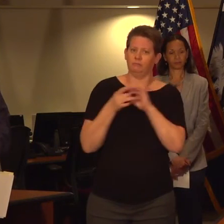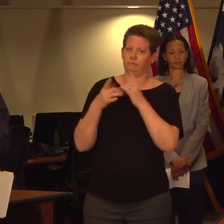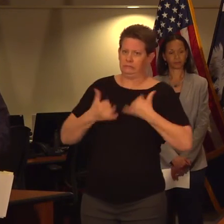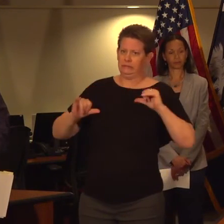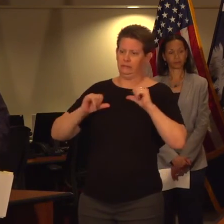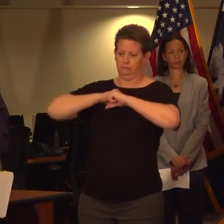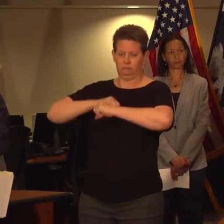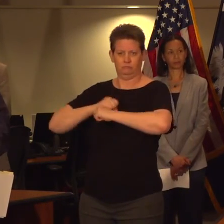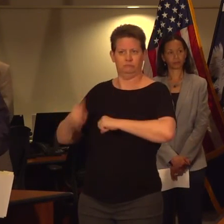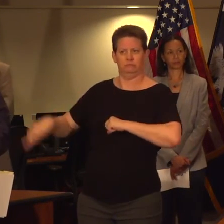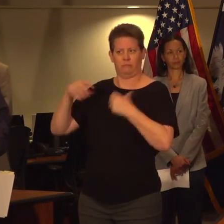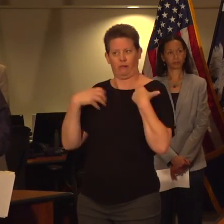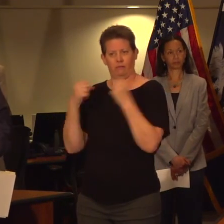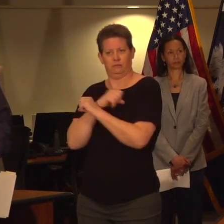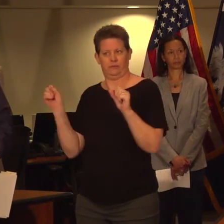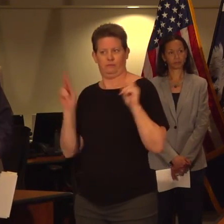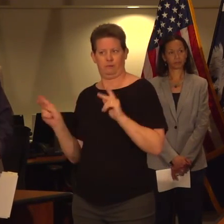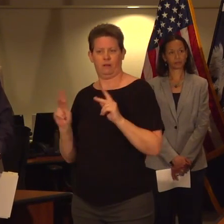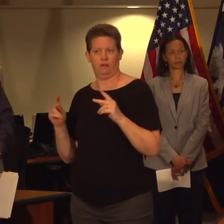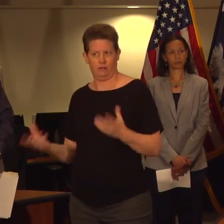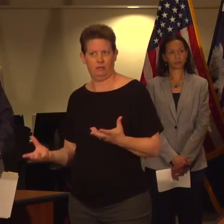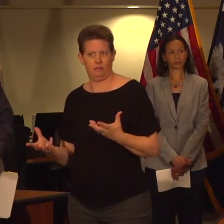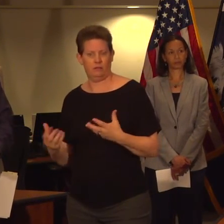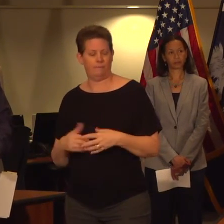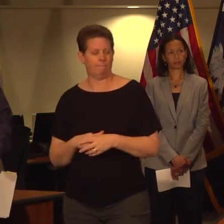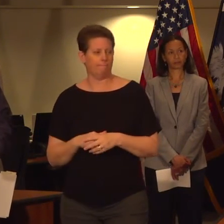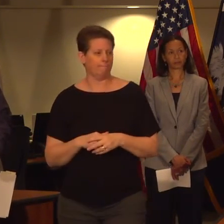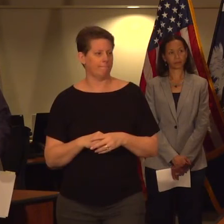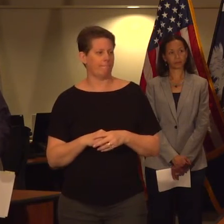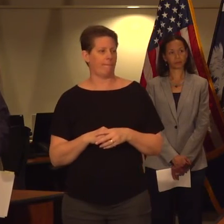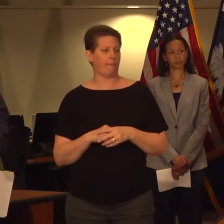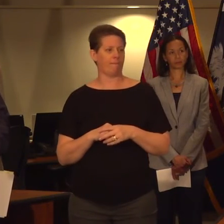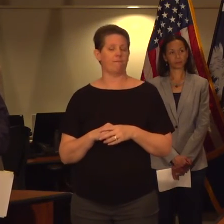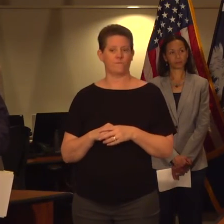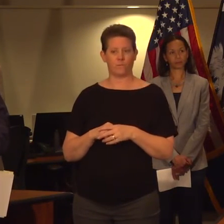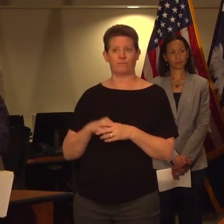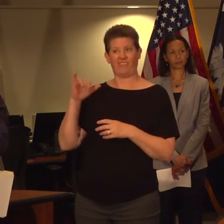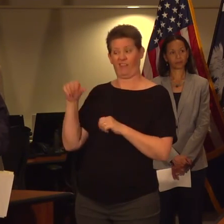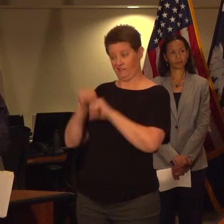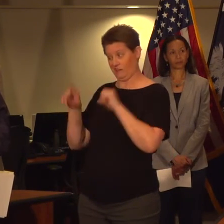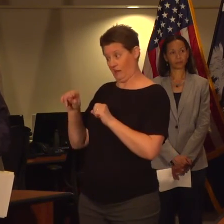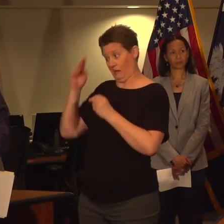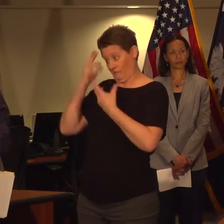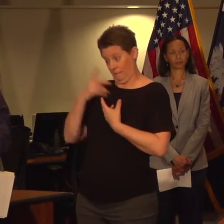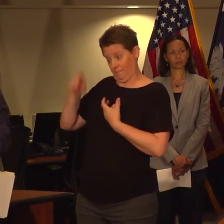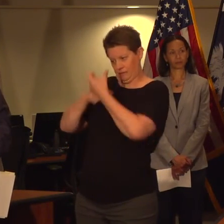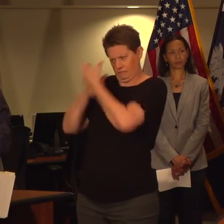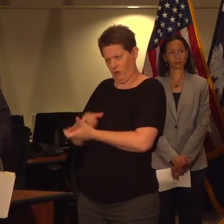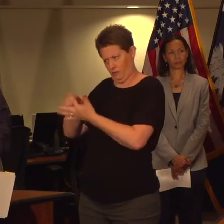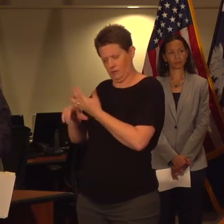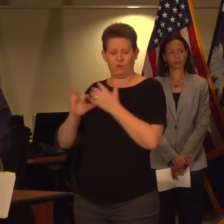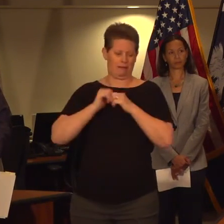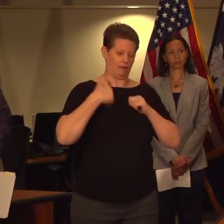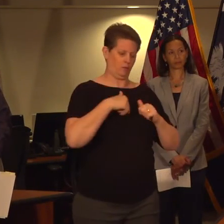safety limitations that are imposed on us by the science and the data. But we hope to move as